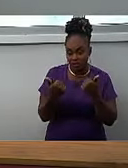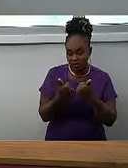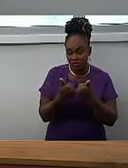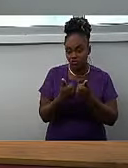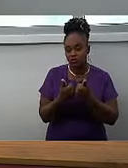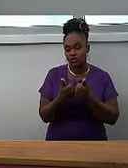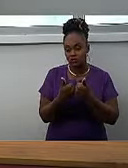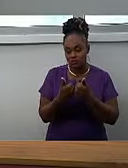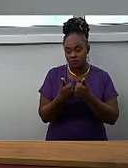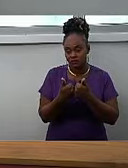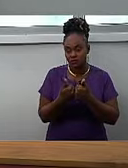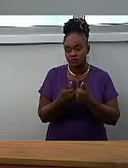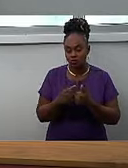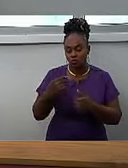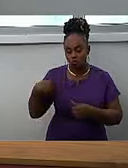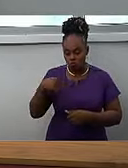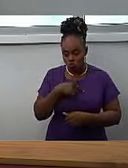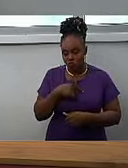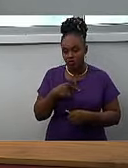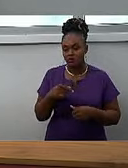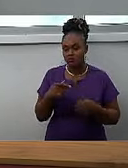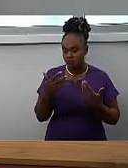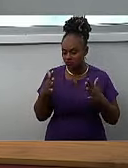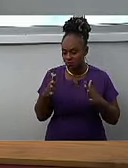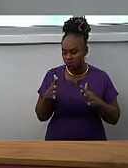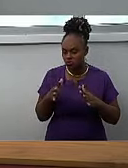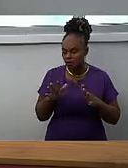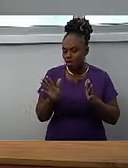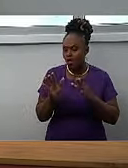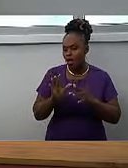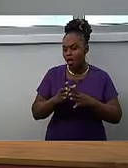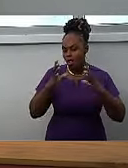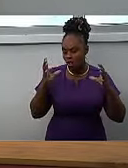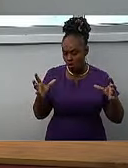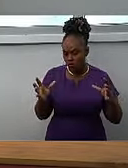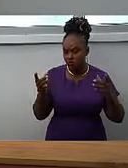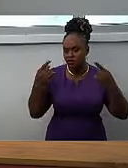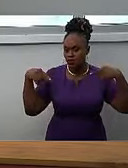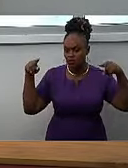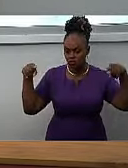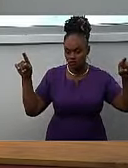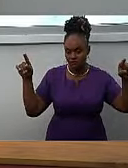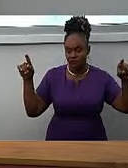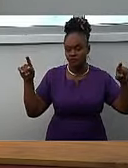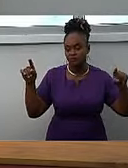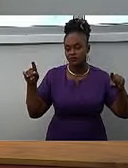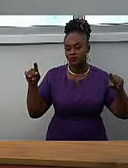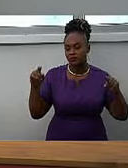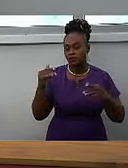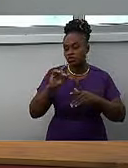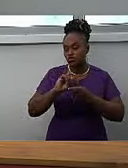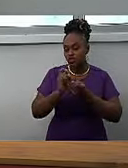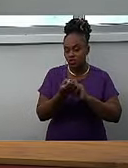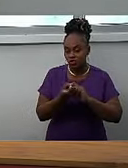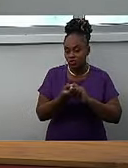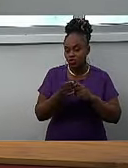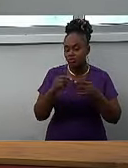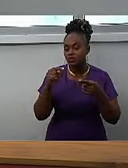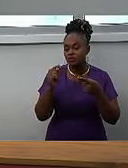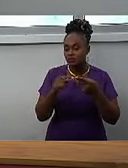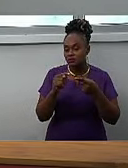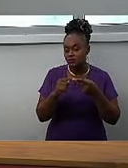made substantial progress. Key achievements in the past year include, 1, the purchase